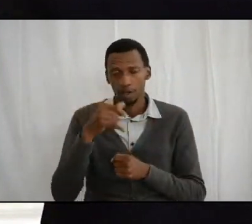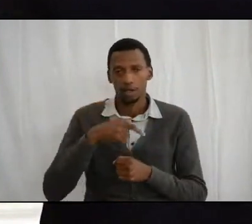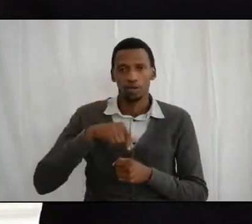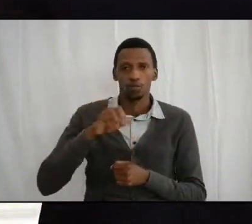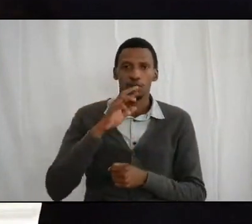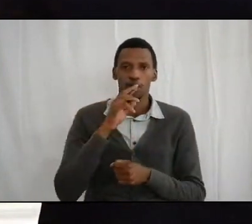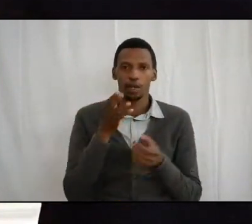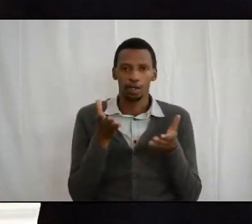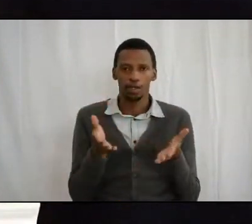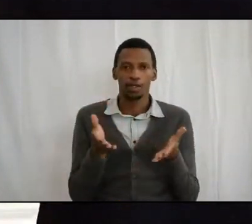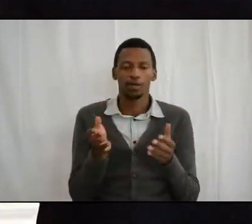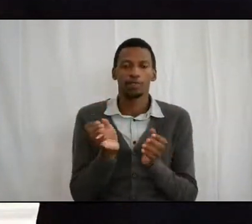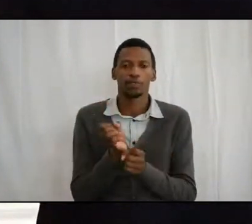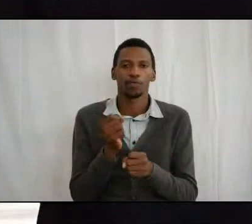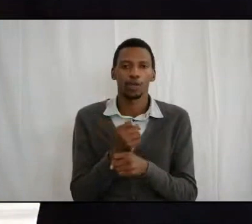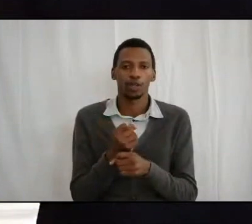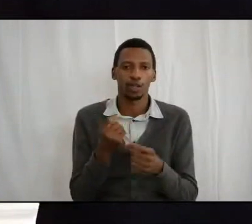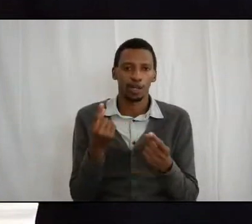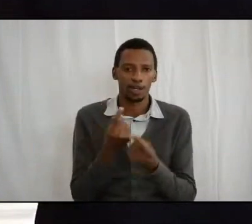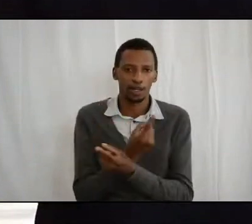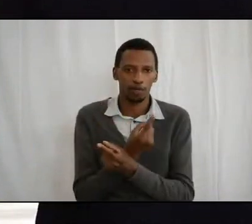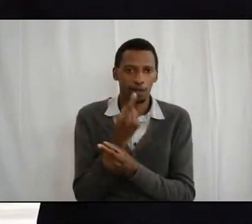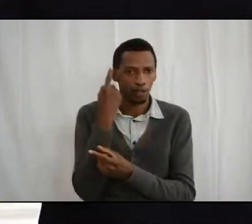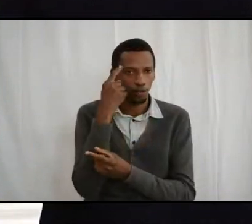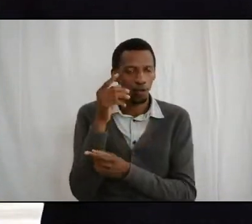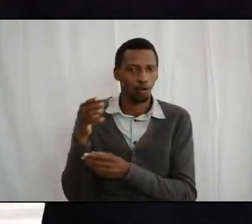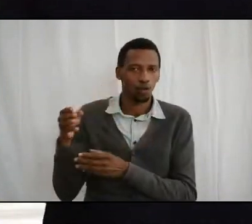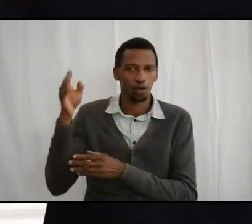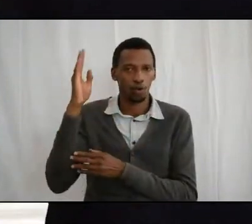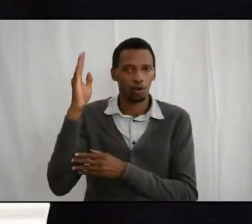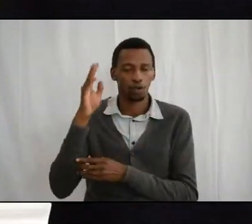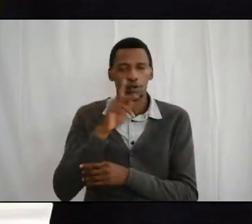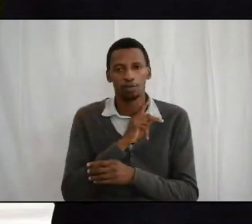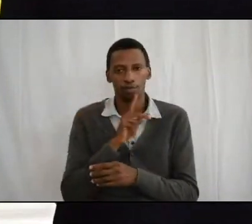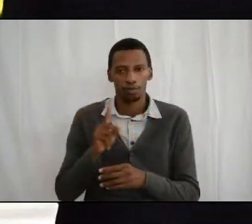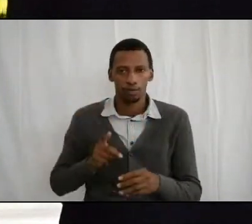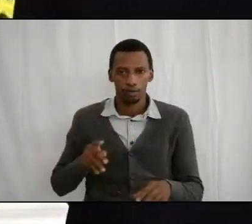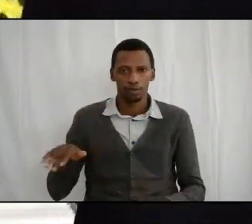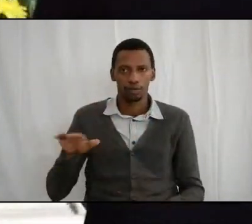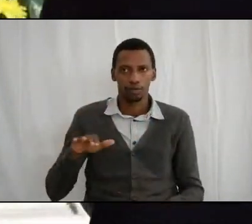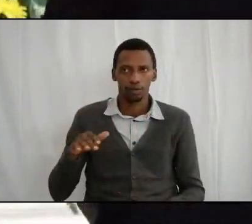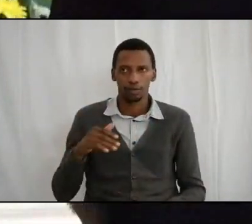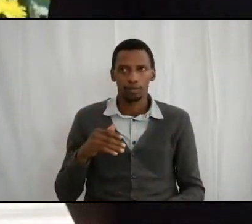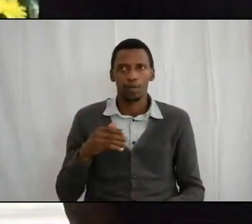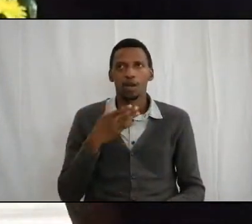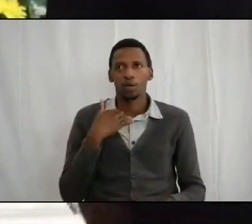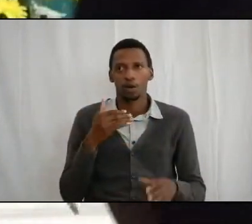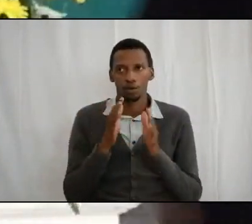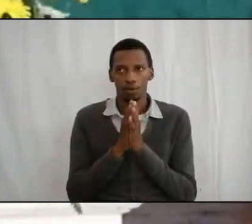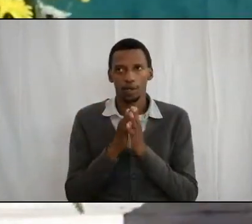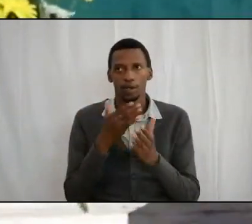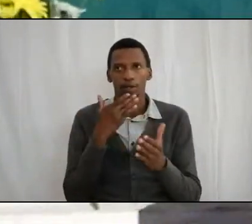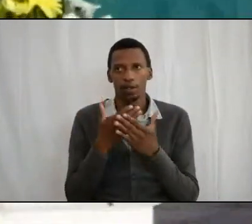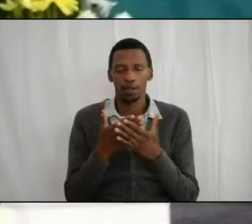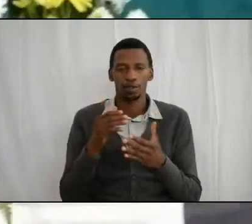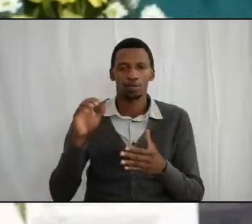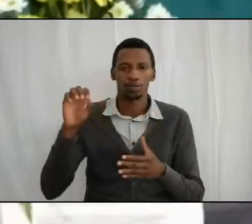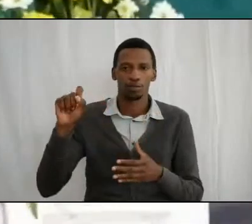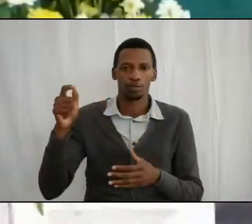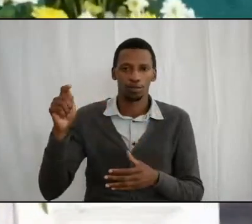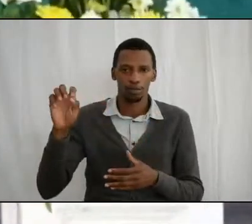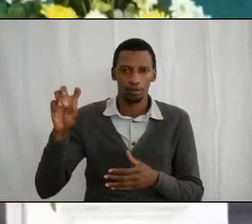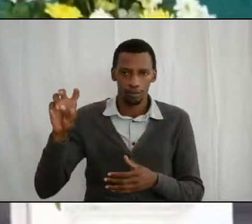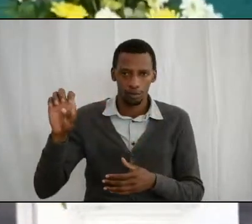here making a difference for God's kingdom. So I want to pray. Thank you so much, Steve. I want to